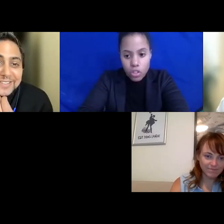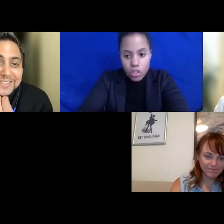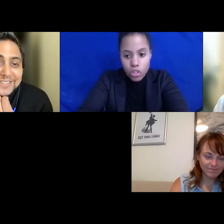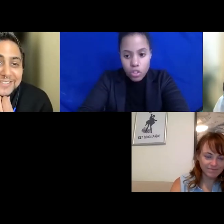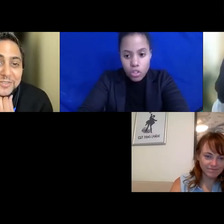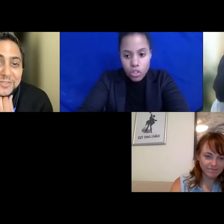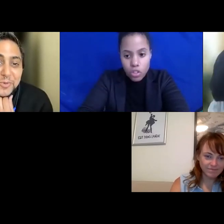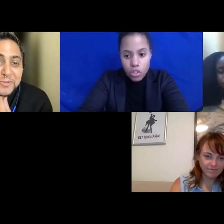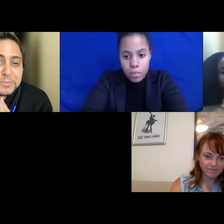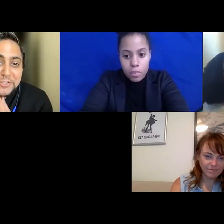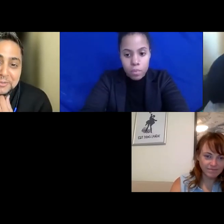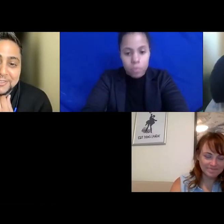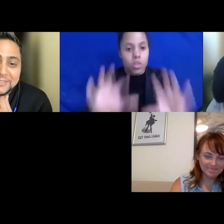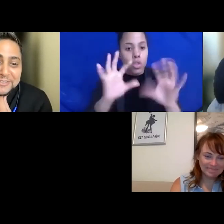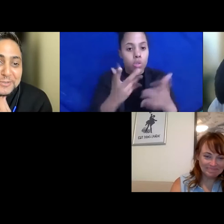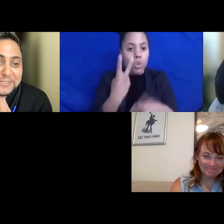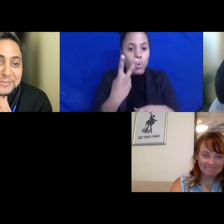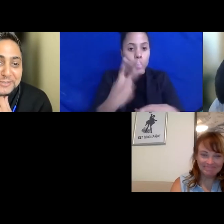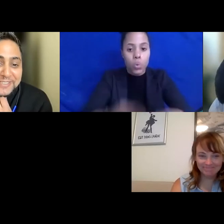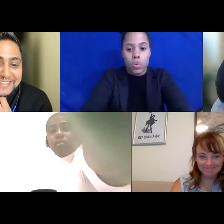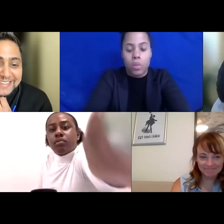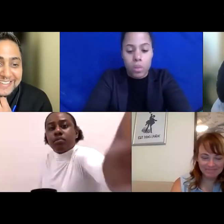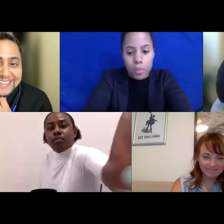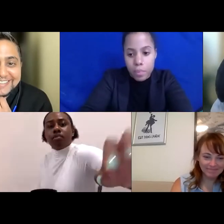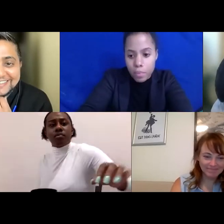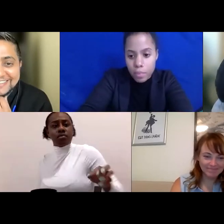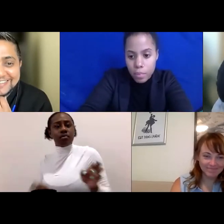What about group two? Who was in group two?